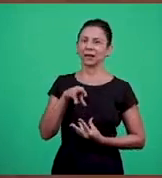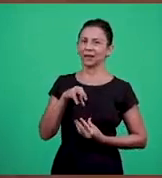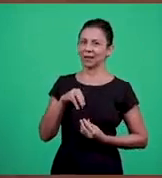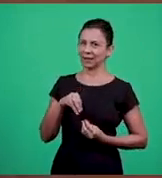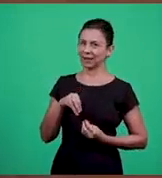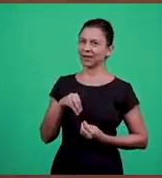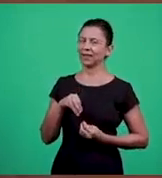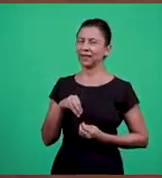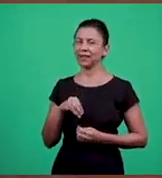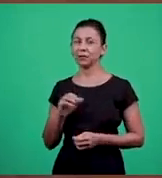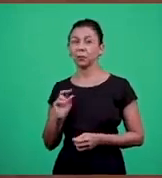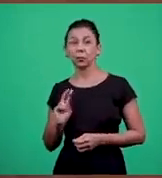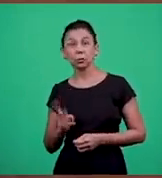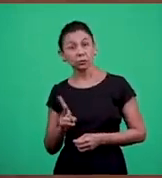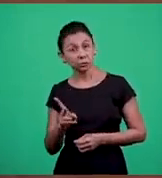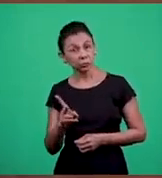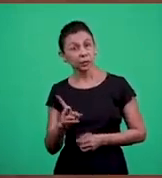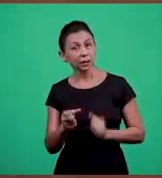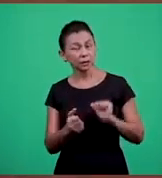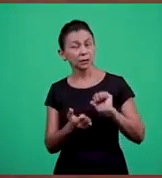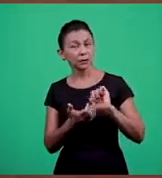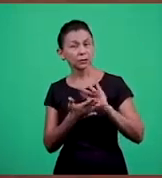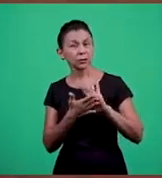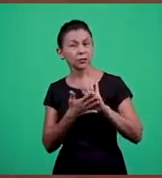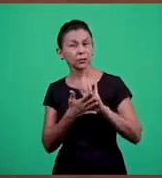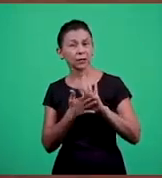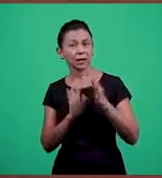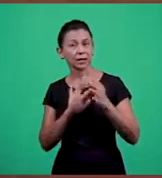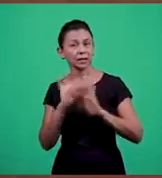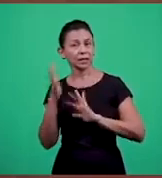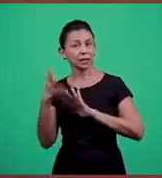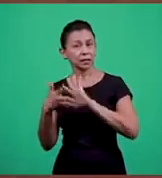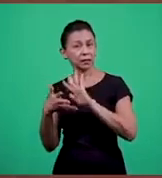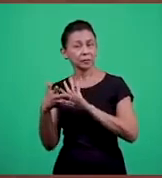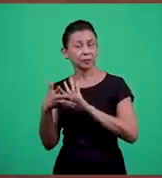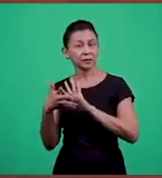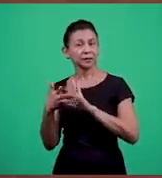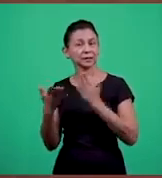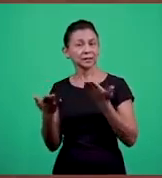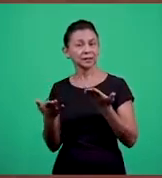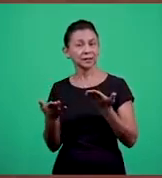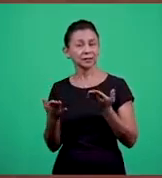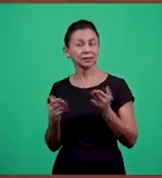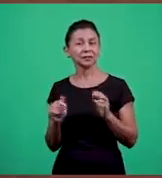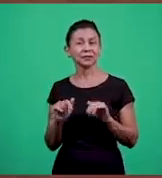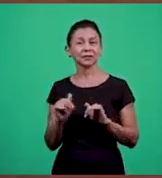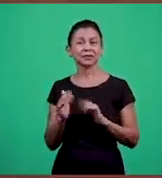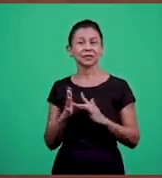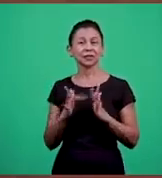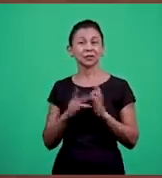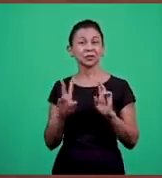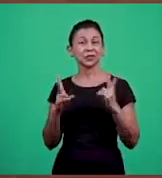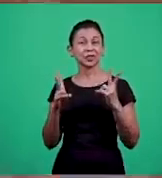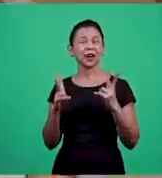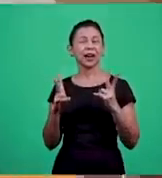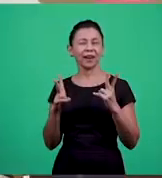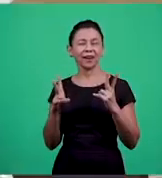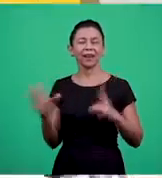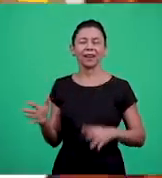peace to our soul. And we're going to continue worshiping our God, singing the song, Jesus is our